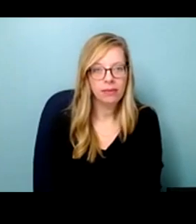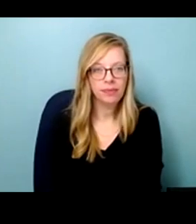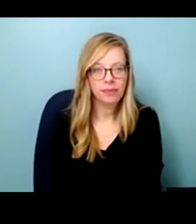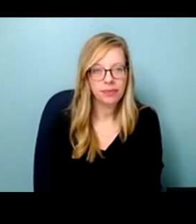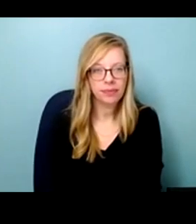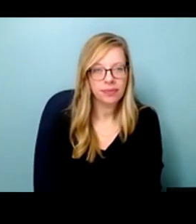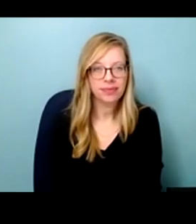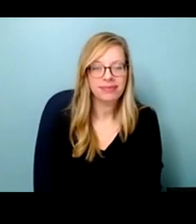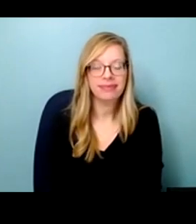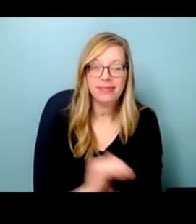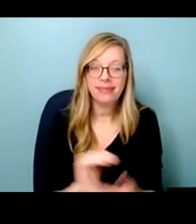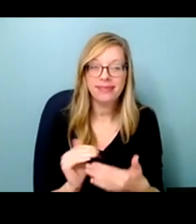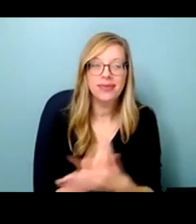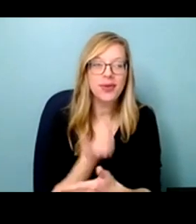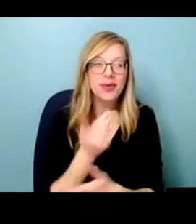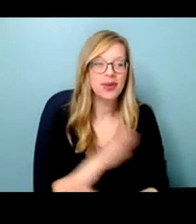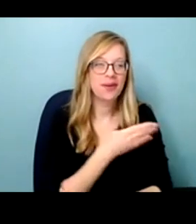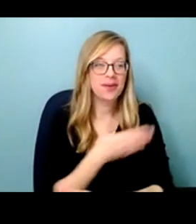Here's a new one.